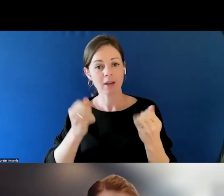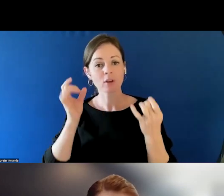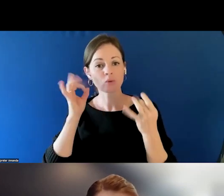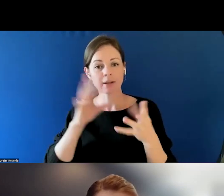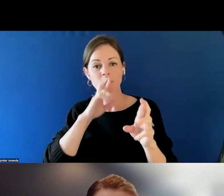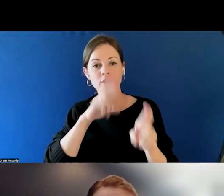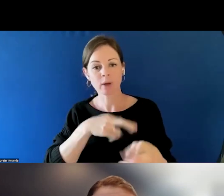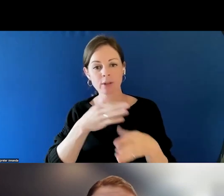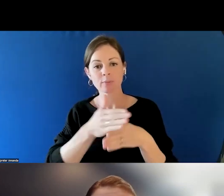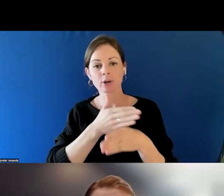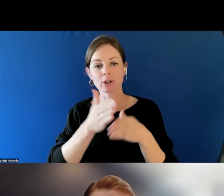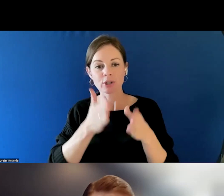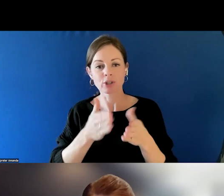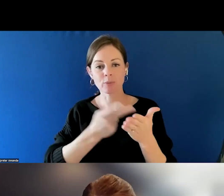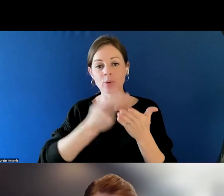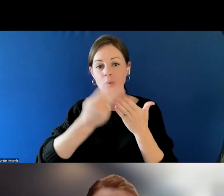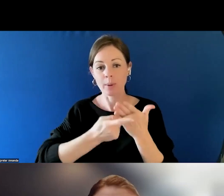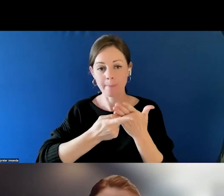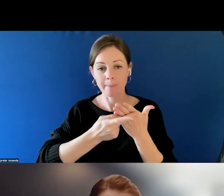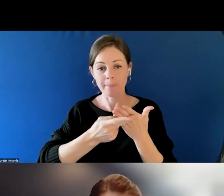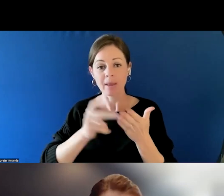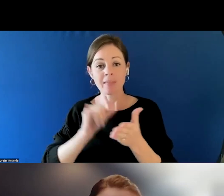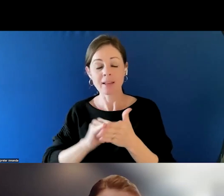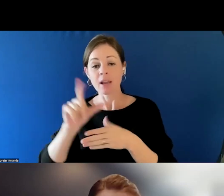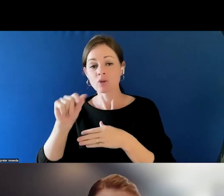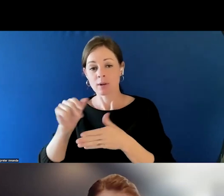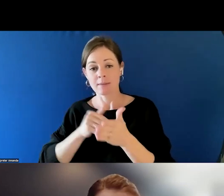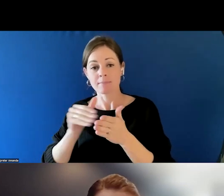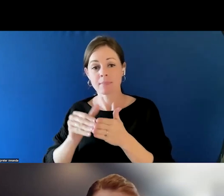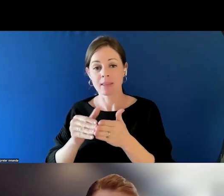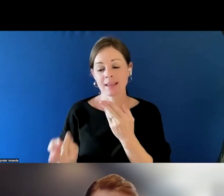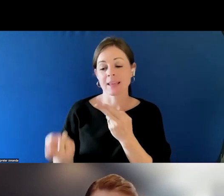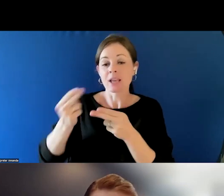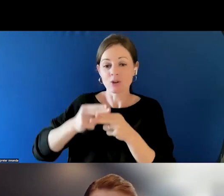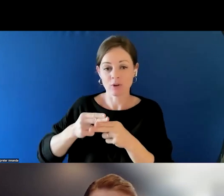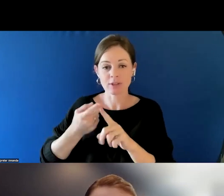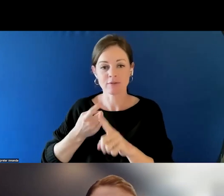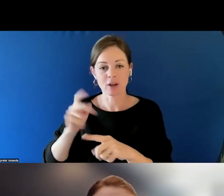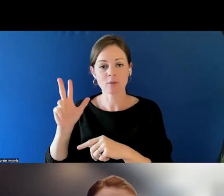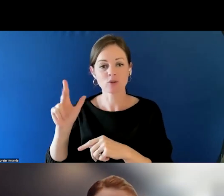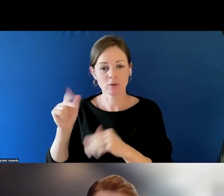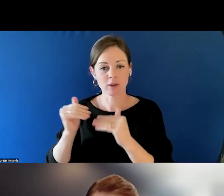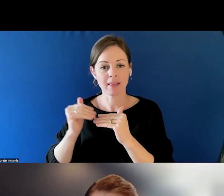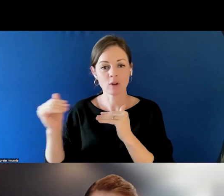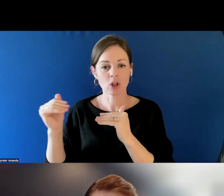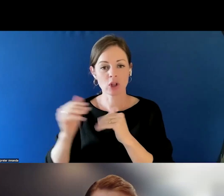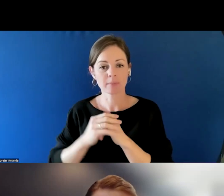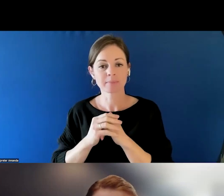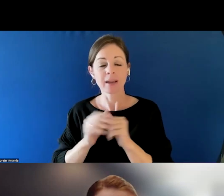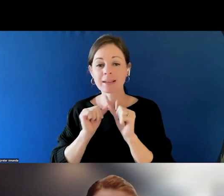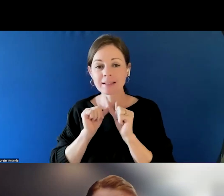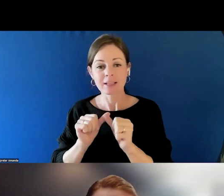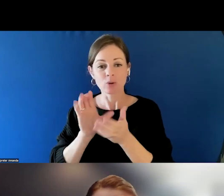Response Partnership Program, which is a $20 million increase over the FY23 levels. Continued